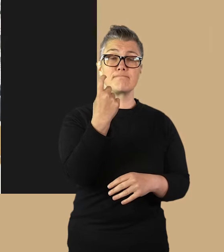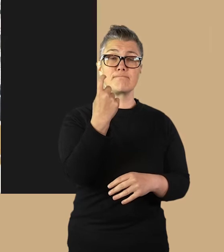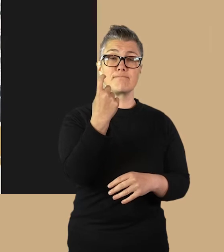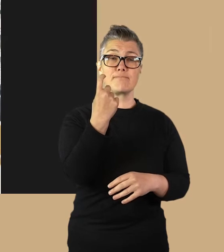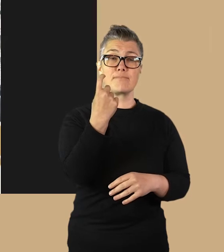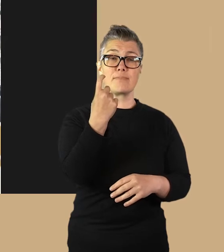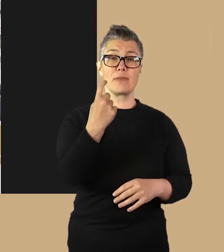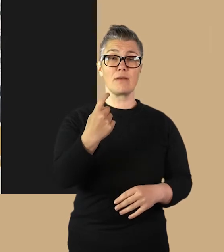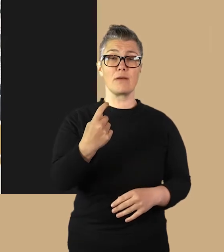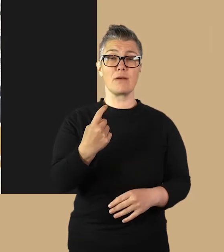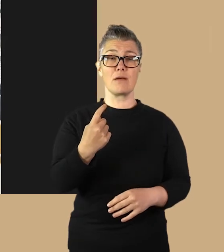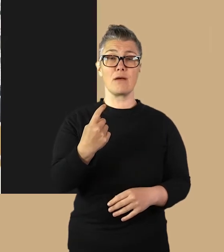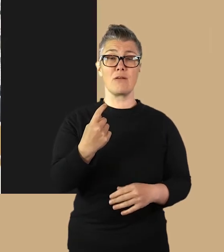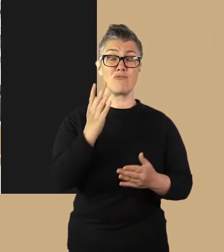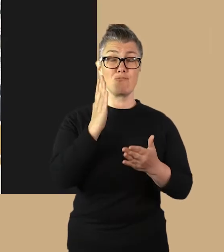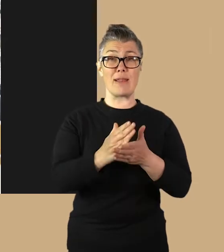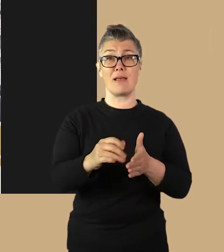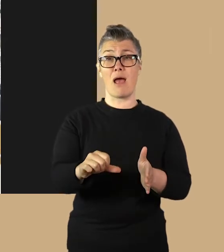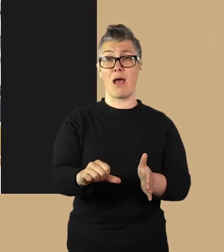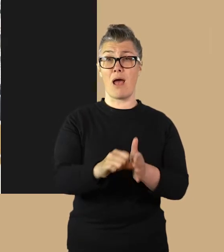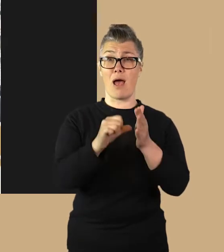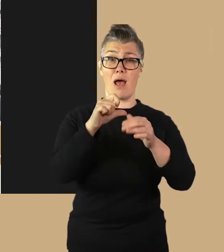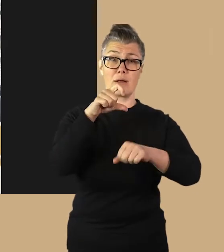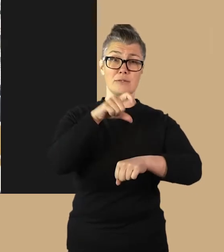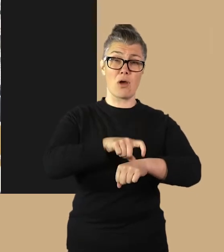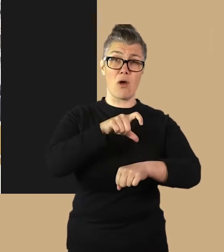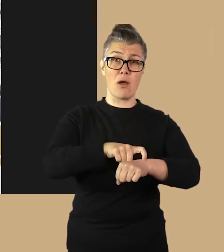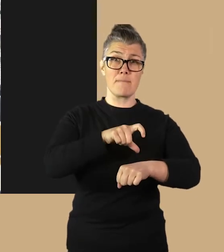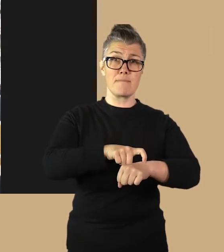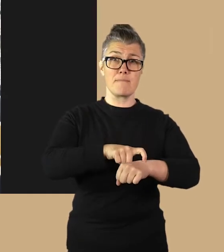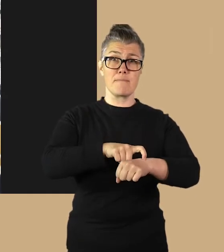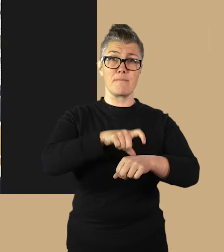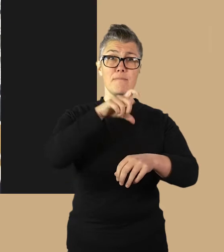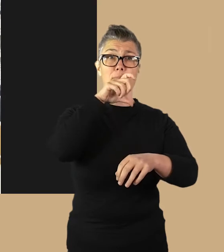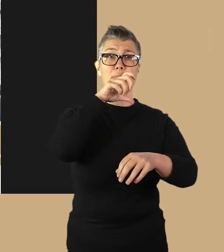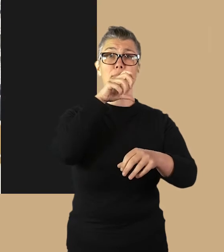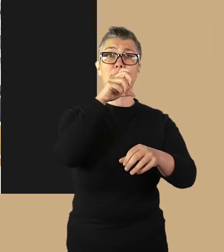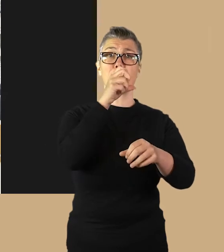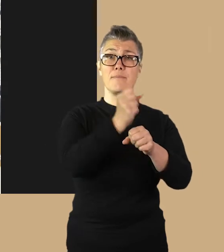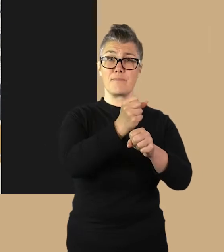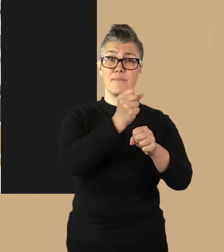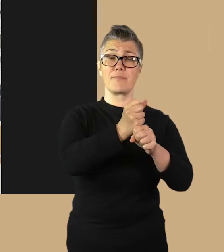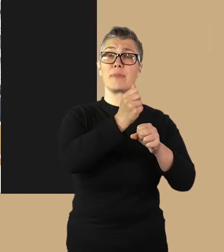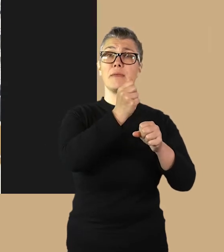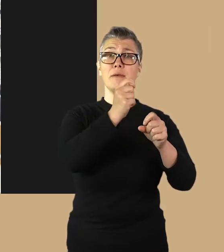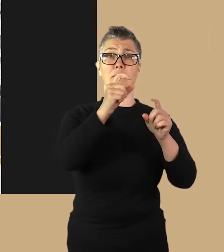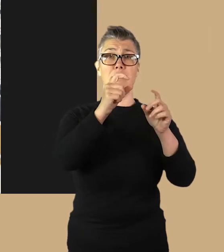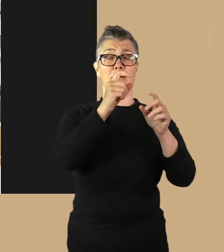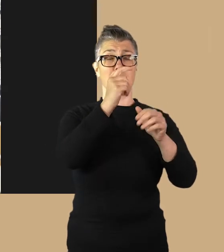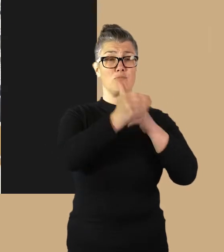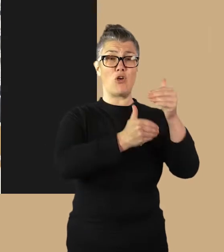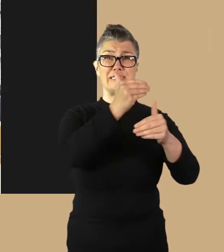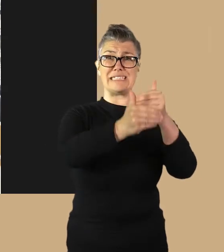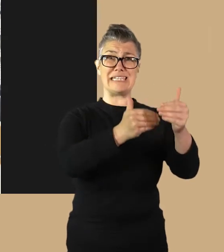there was one more thing as well, like when I had a very hard time, the bureaucratic process to